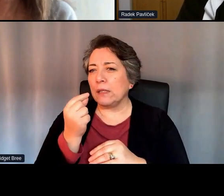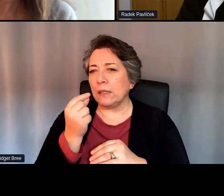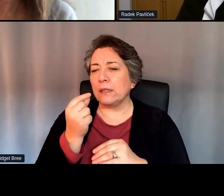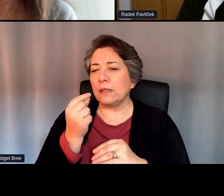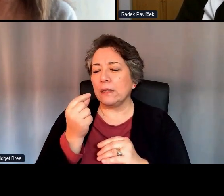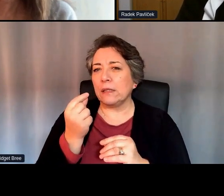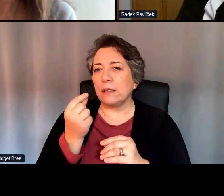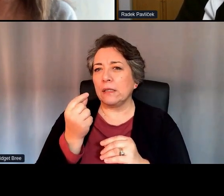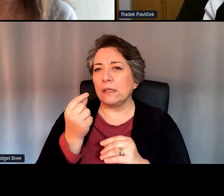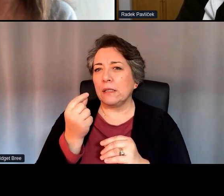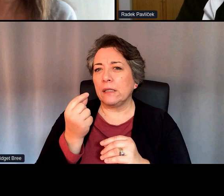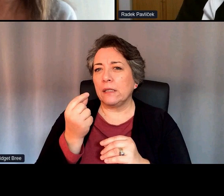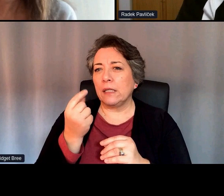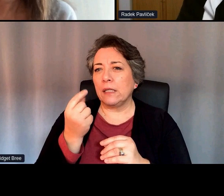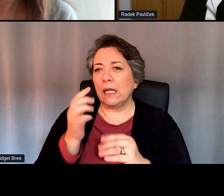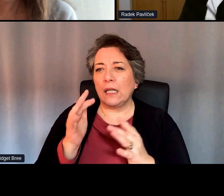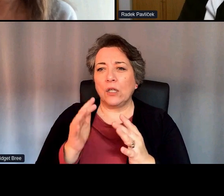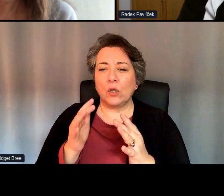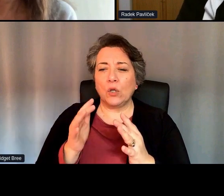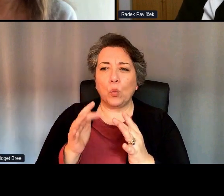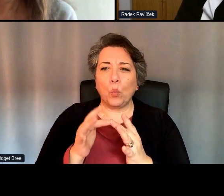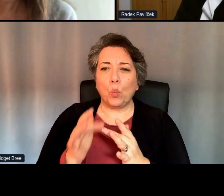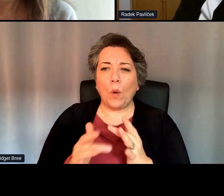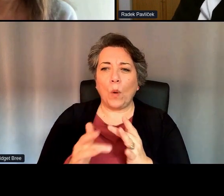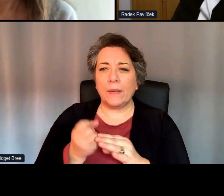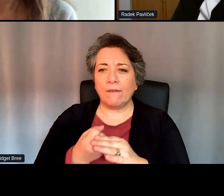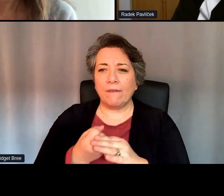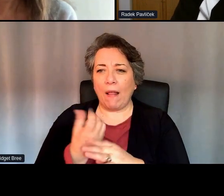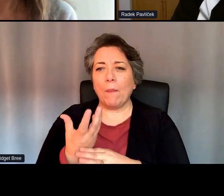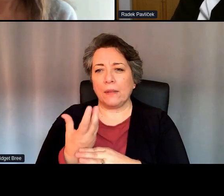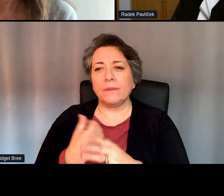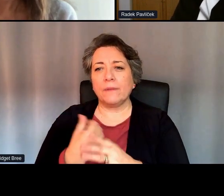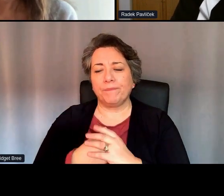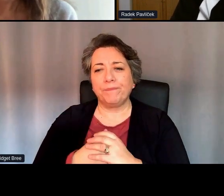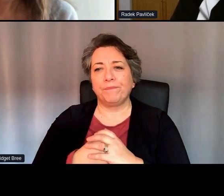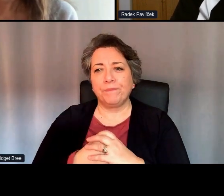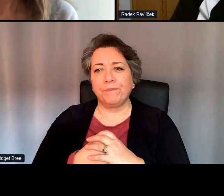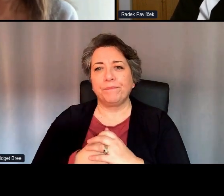and in web development and stuff like this.